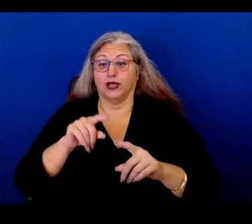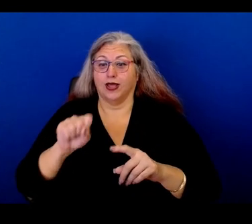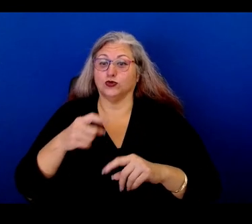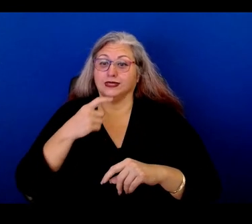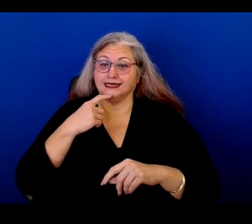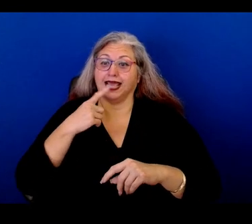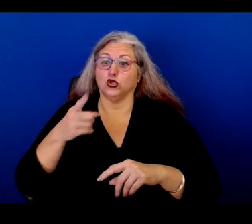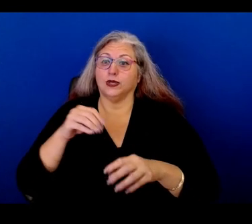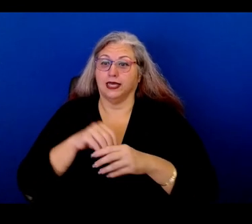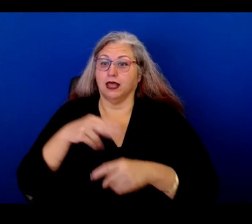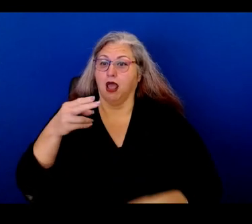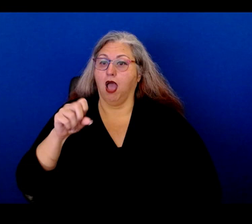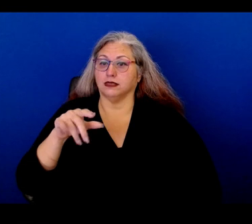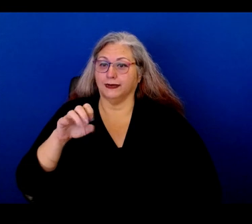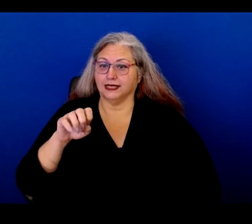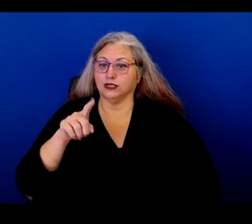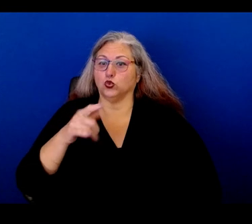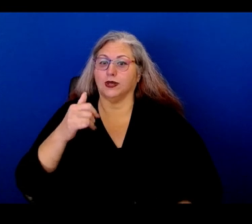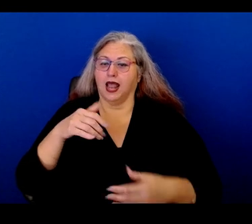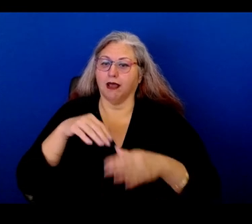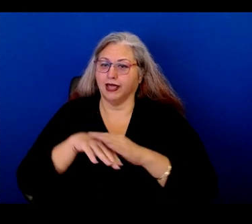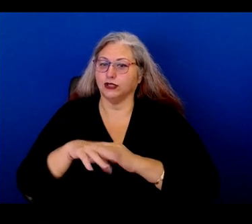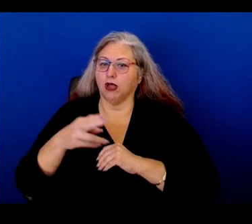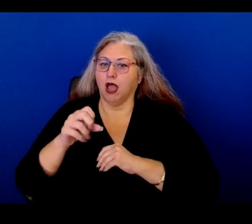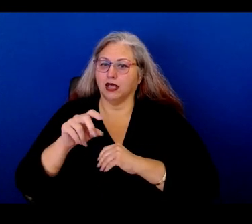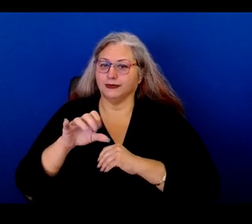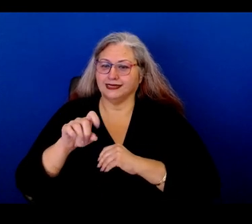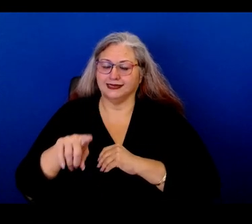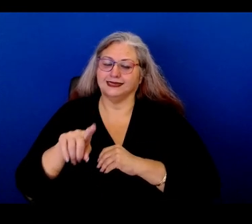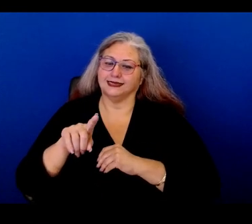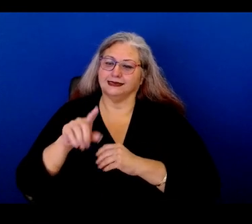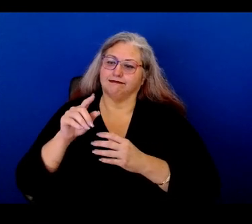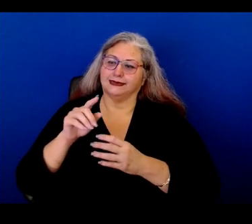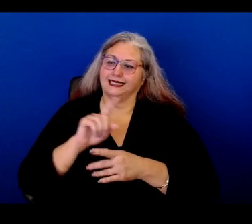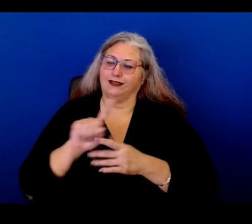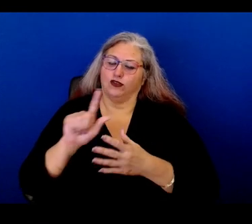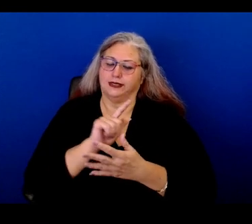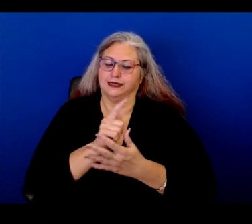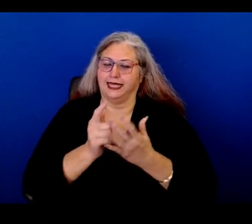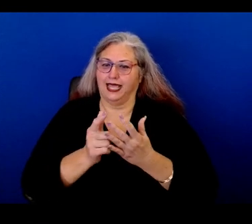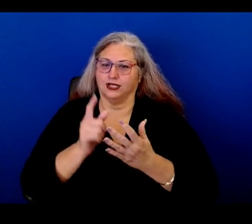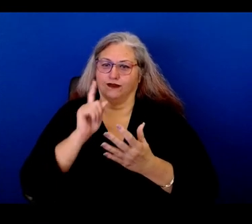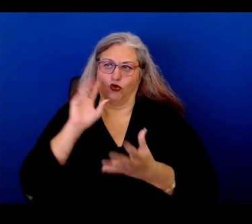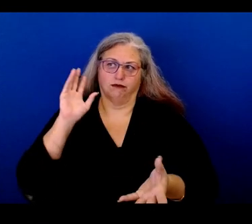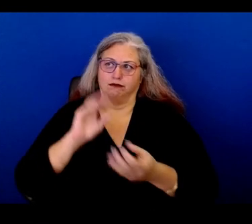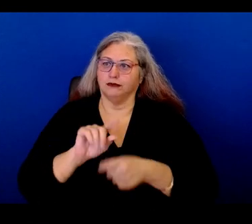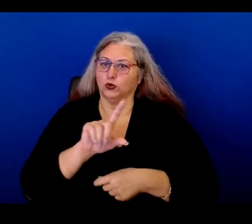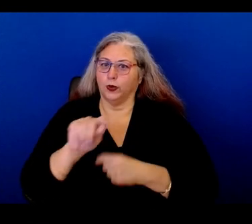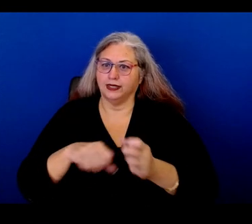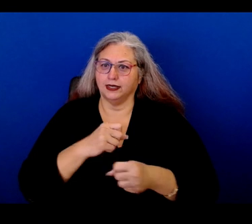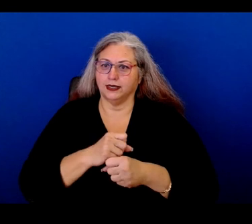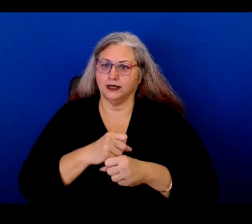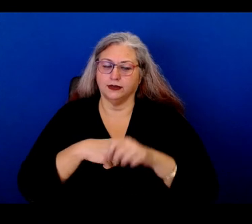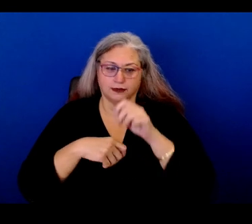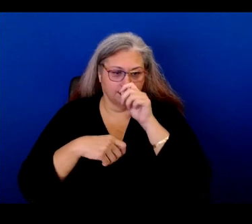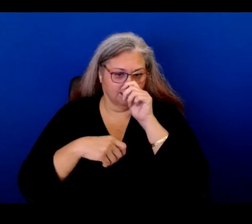you are in hospice. You have now entered into hospice. This is a different stage of, you know, from these 20 years. And